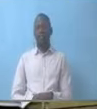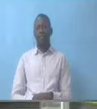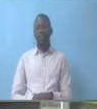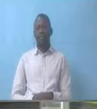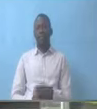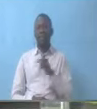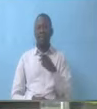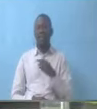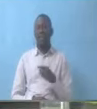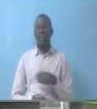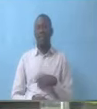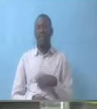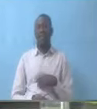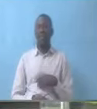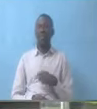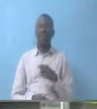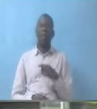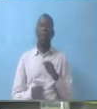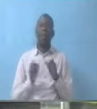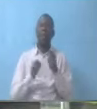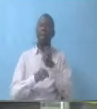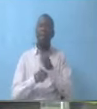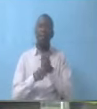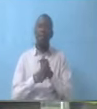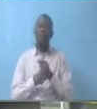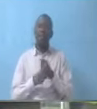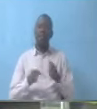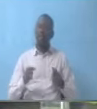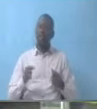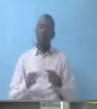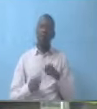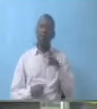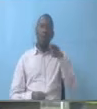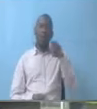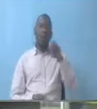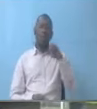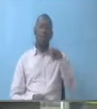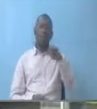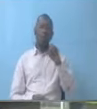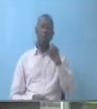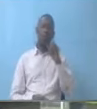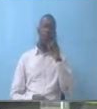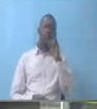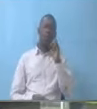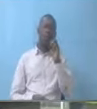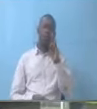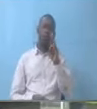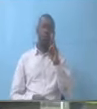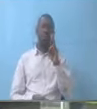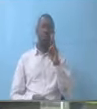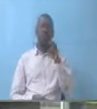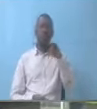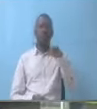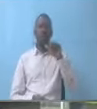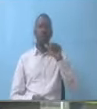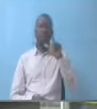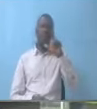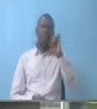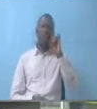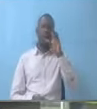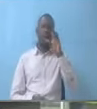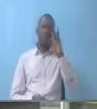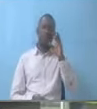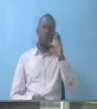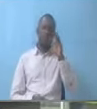And it affected Momodou Malick Diba, Mamoudou Doudou Chignan,